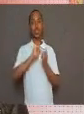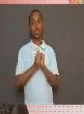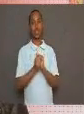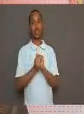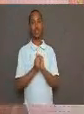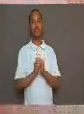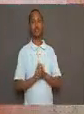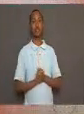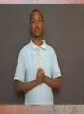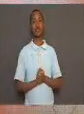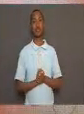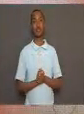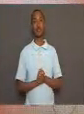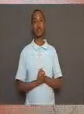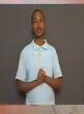change.